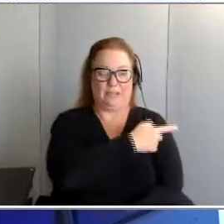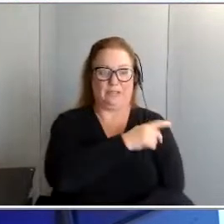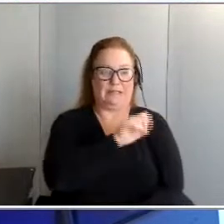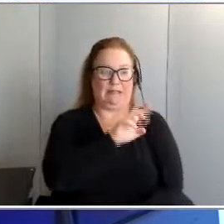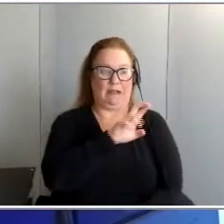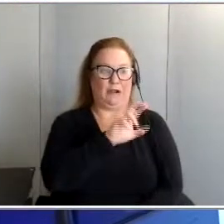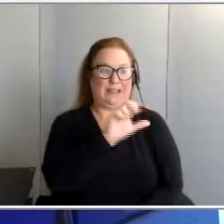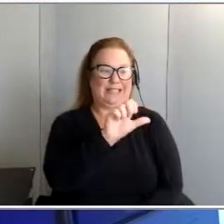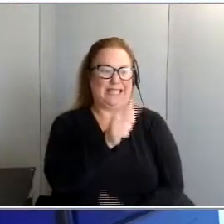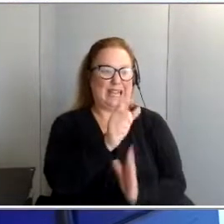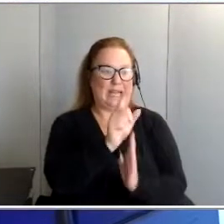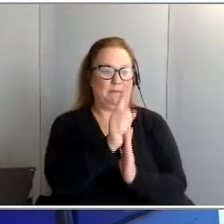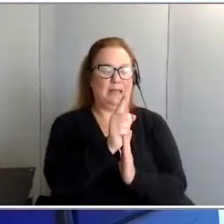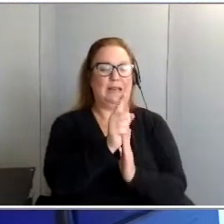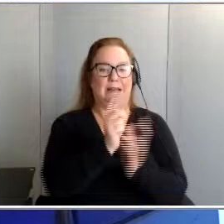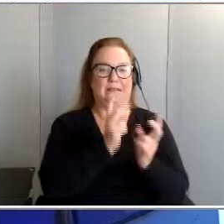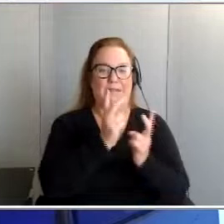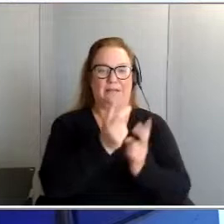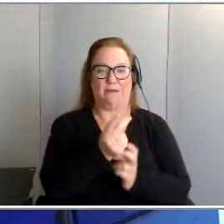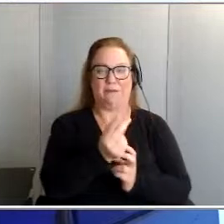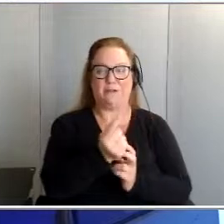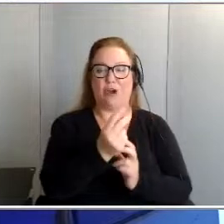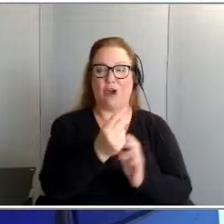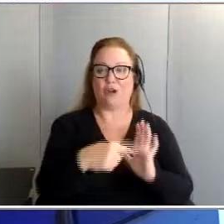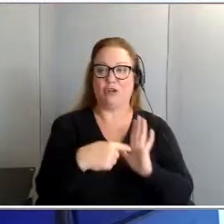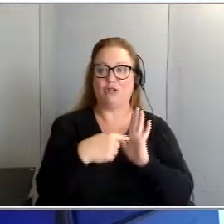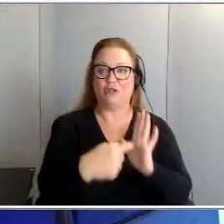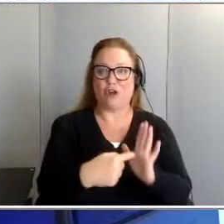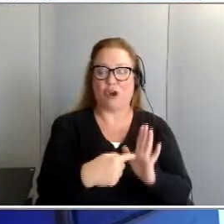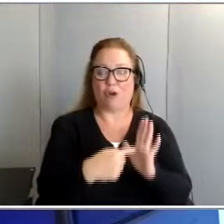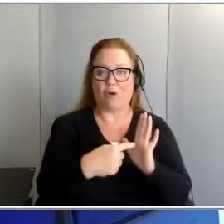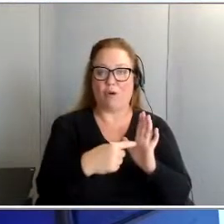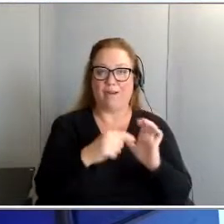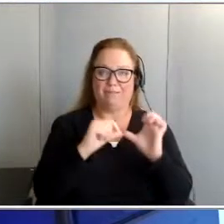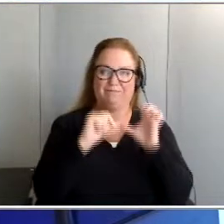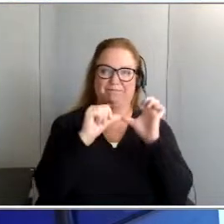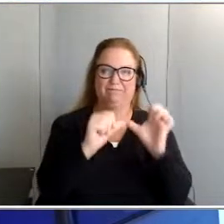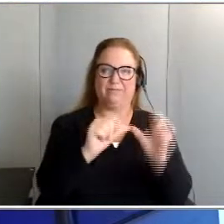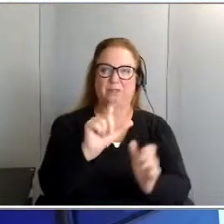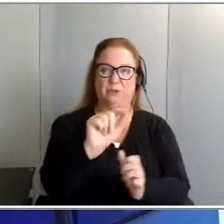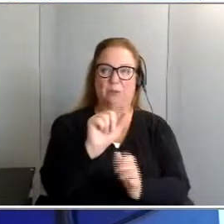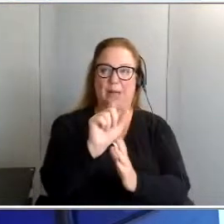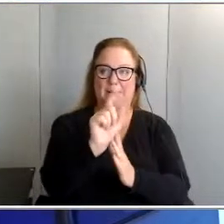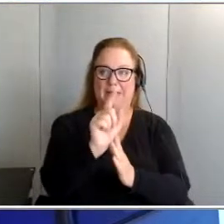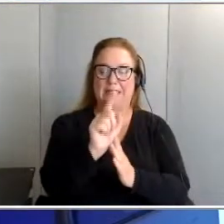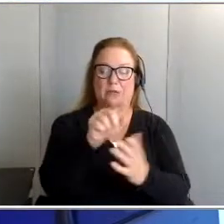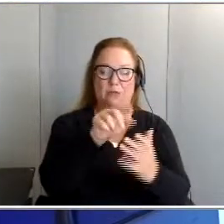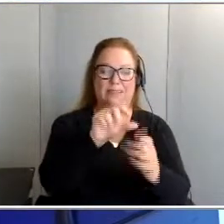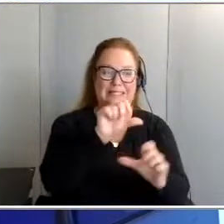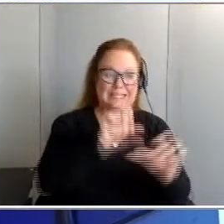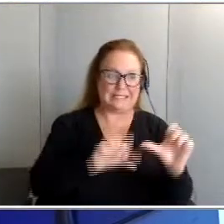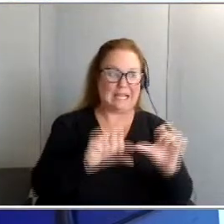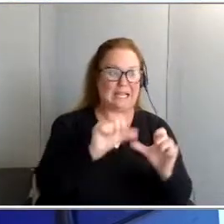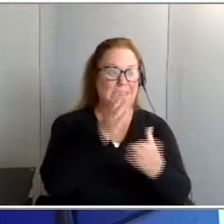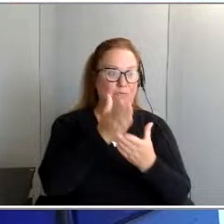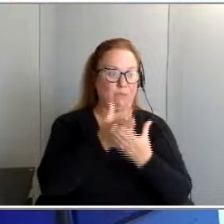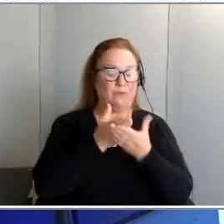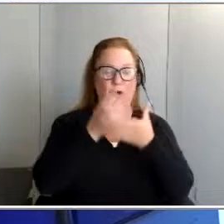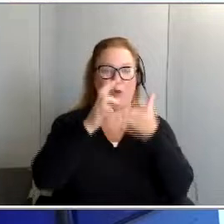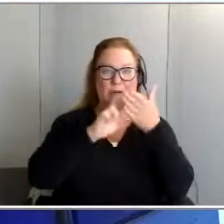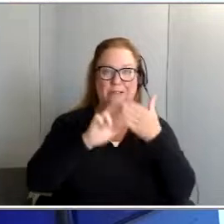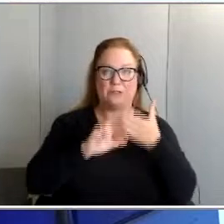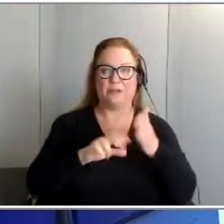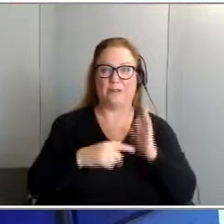visit from a dog, it showed that those effects lasted up to 20 minutes. So there's actual scientific research that shows that